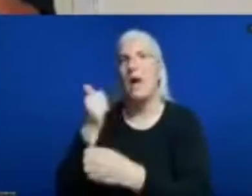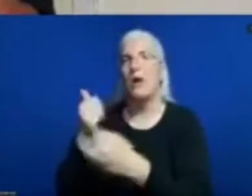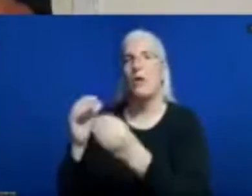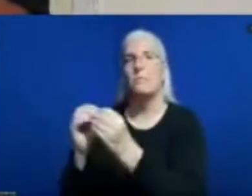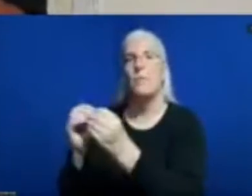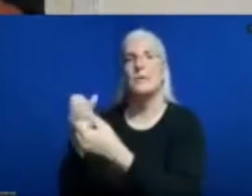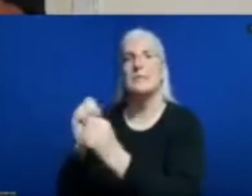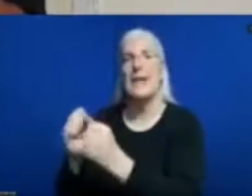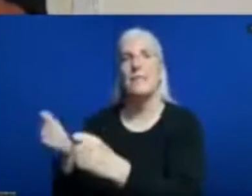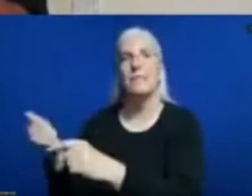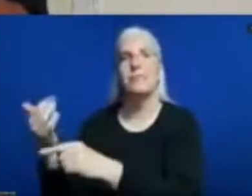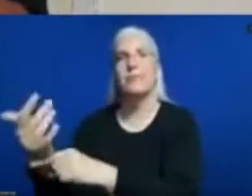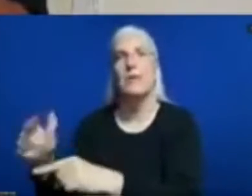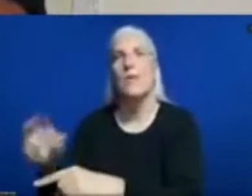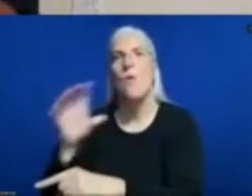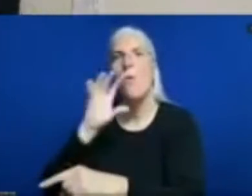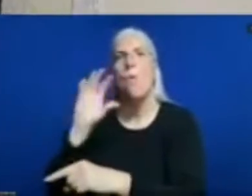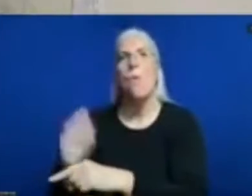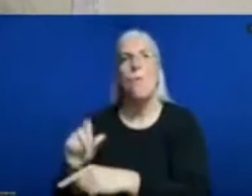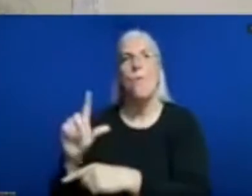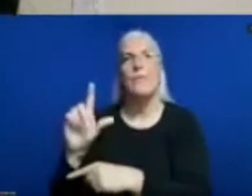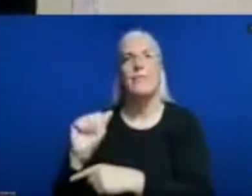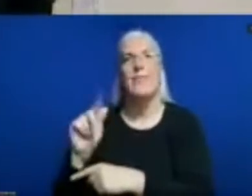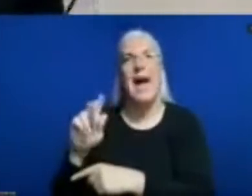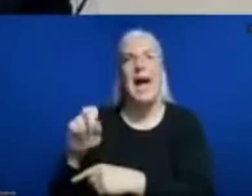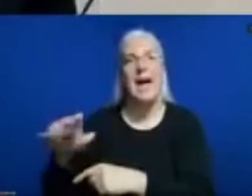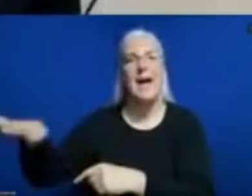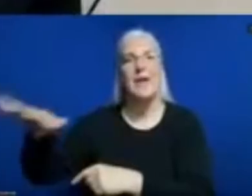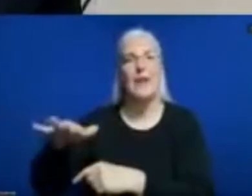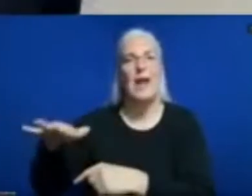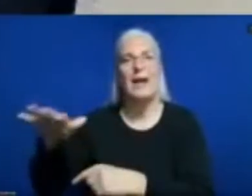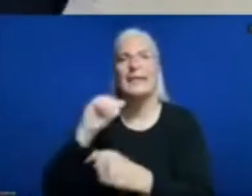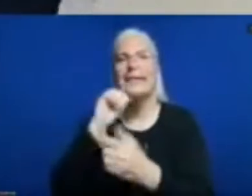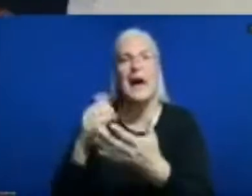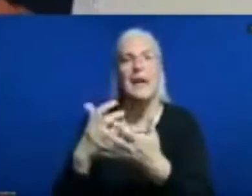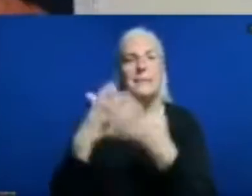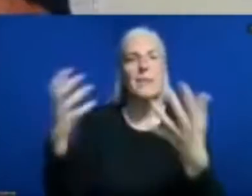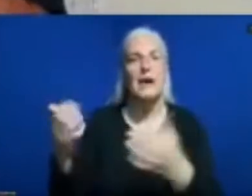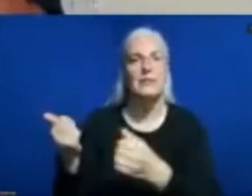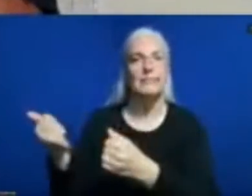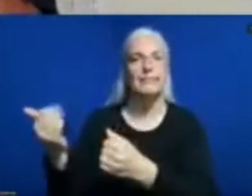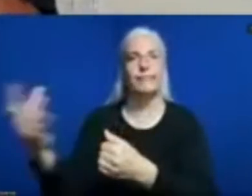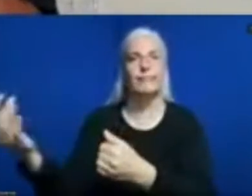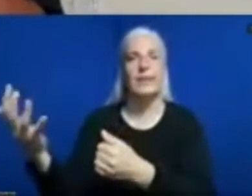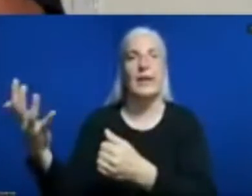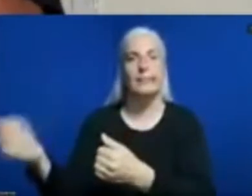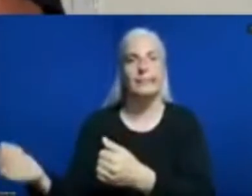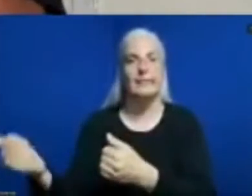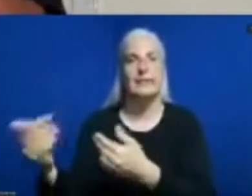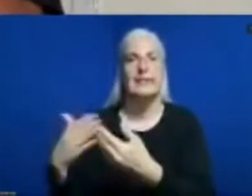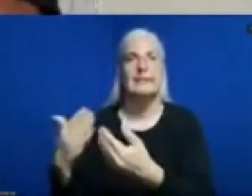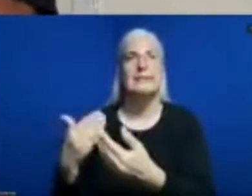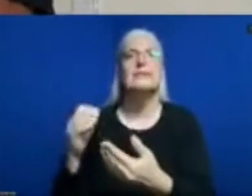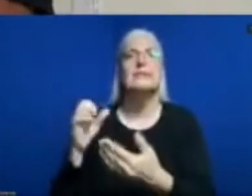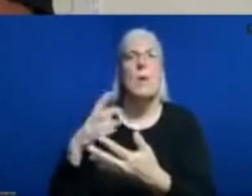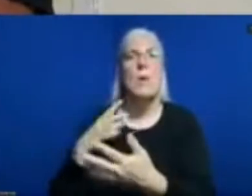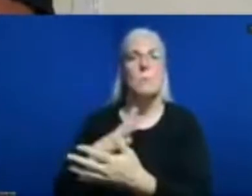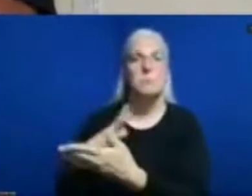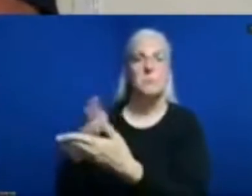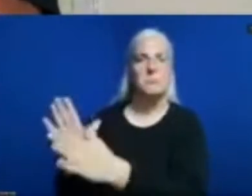the resource we have available to do so. And we have surged a lot of resources in. We have a 3-stage surge